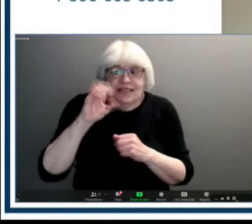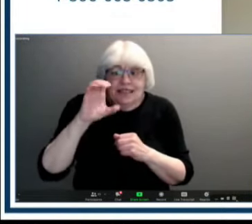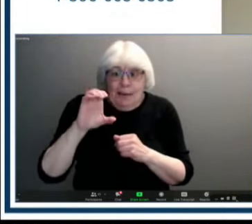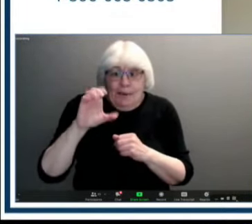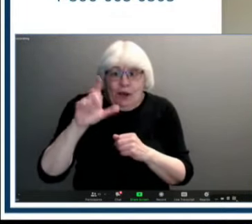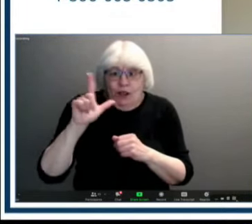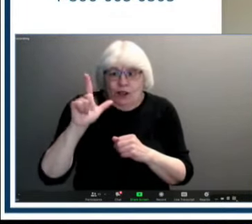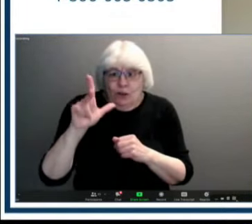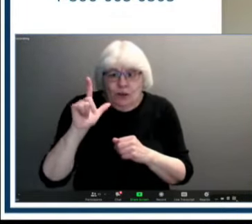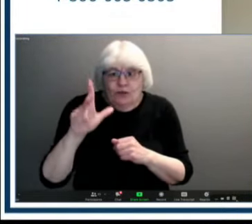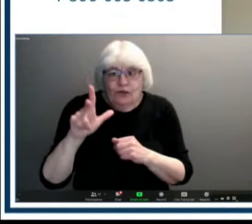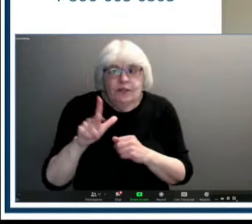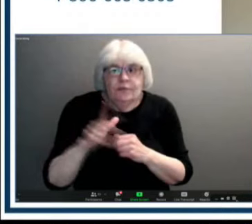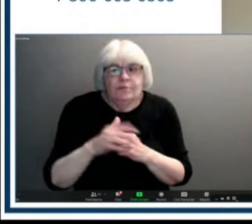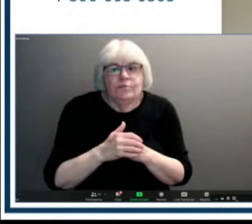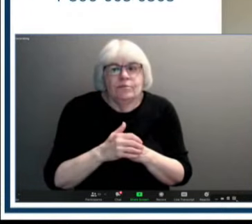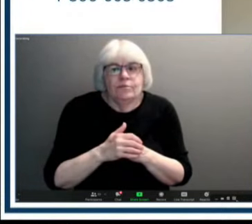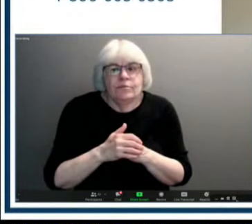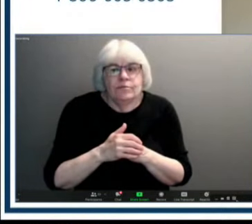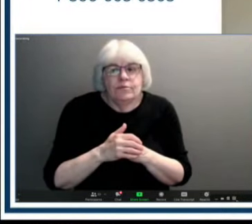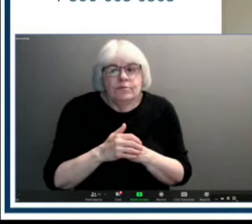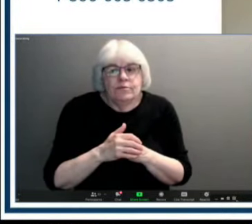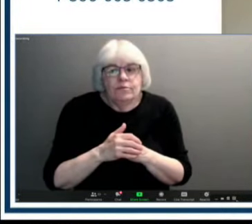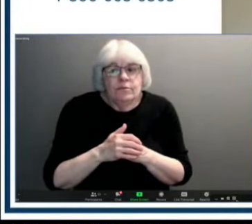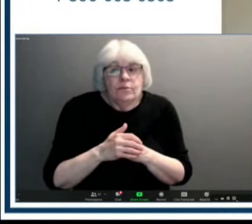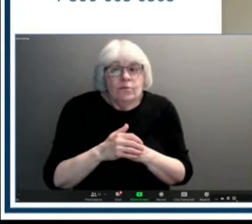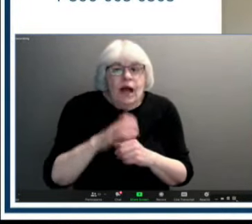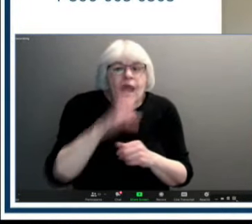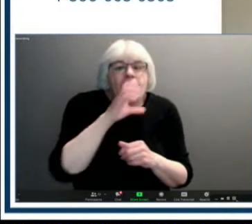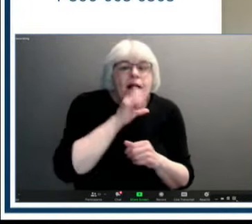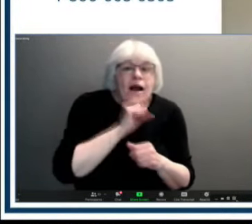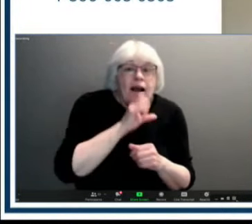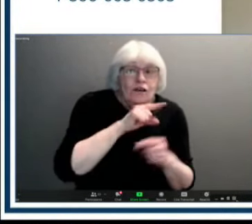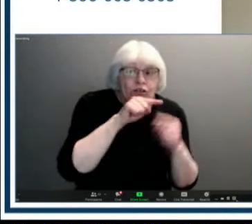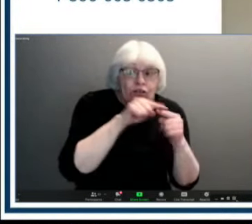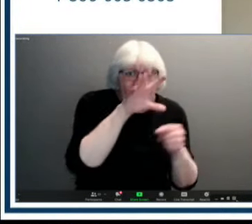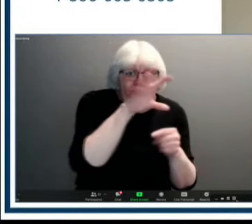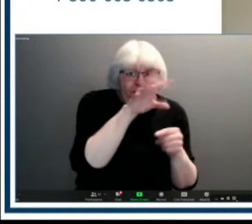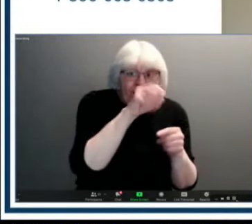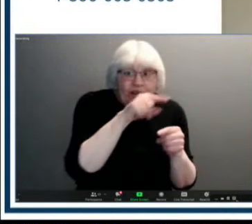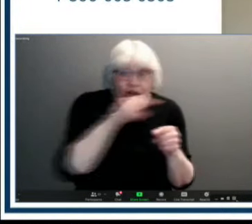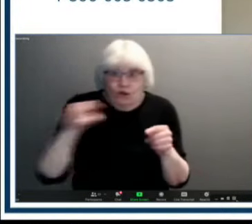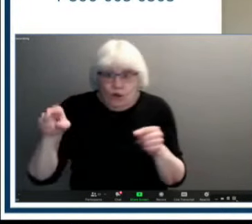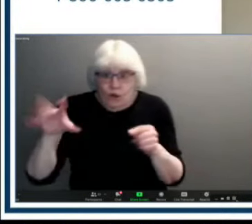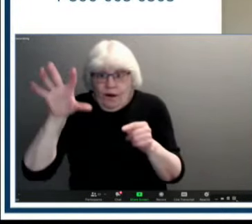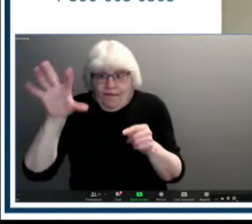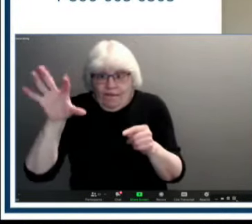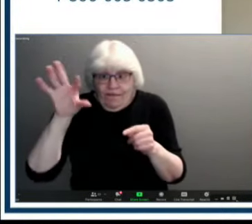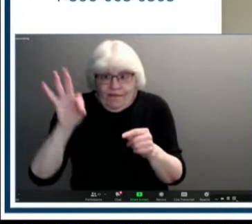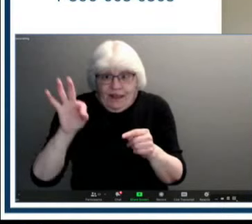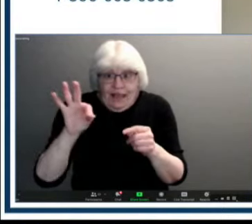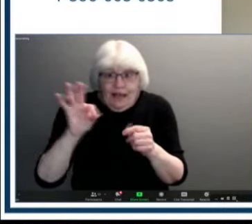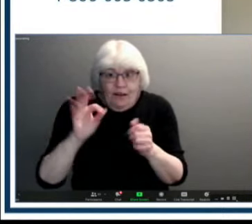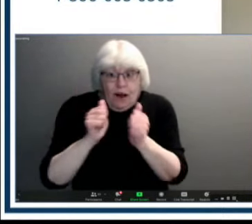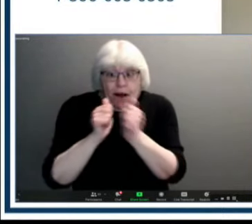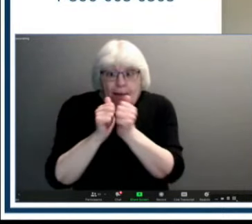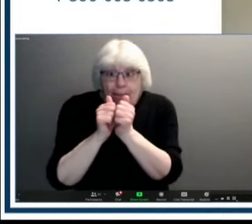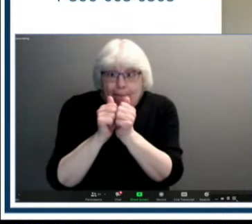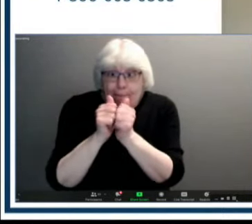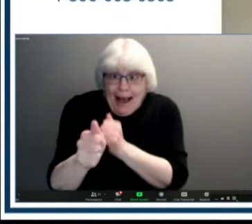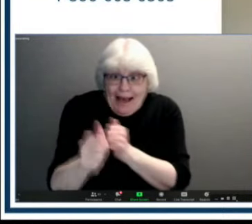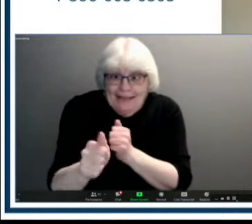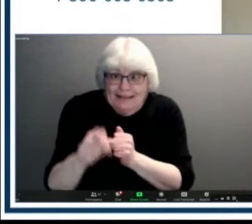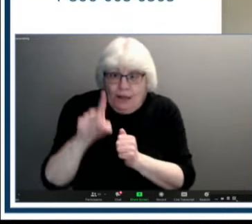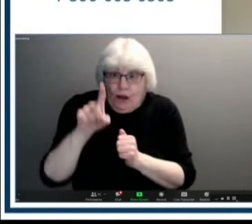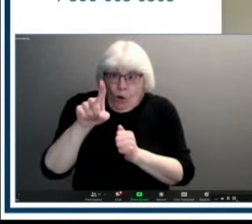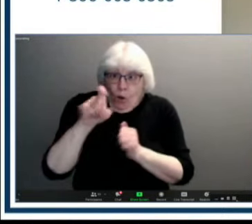those aged 50 to 59 who have reached the 168 days after their second dose of COVID vaccine. We